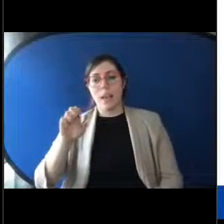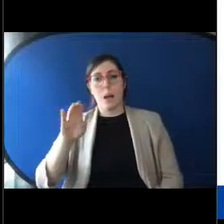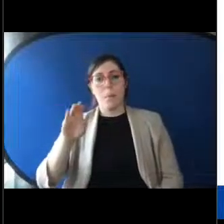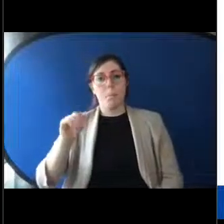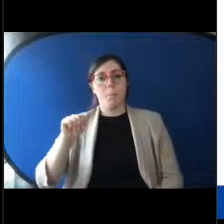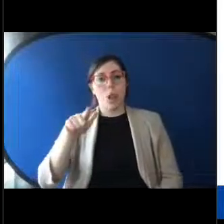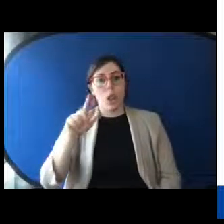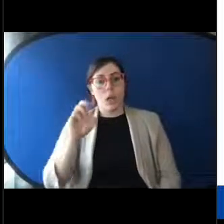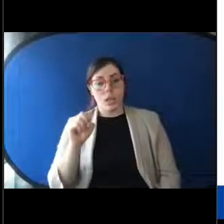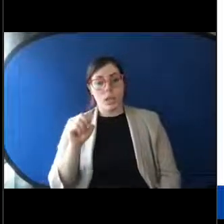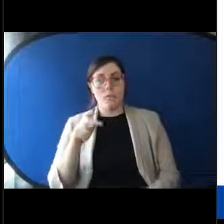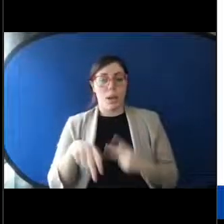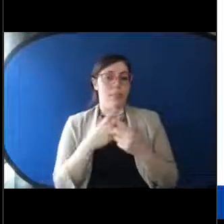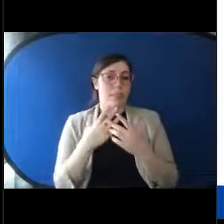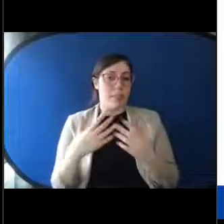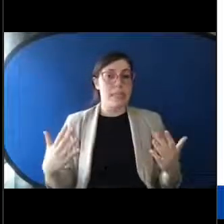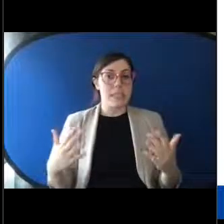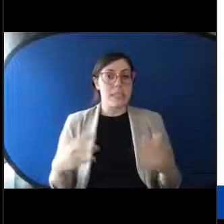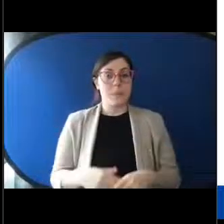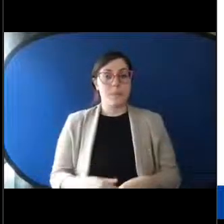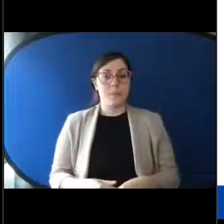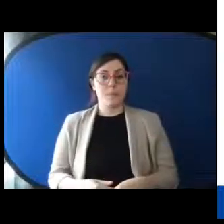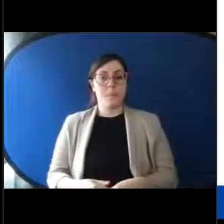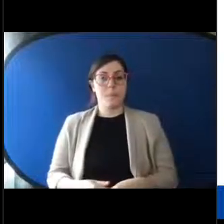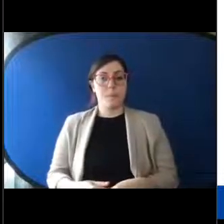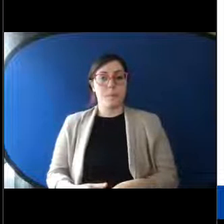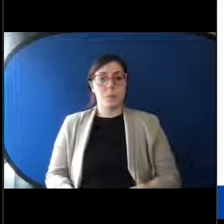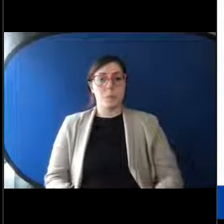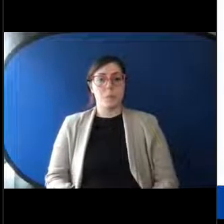data handling. Slide, please.